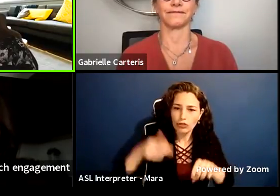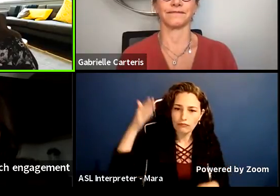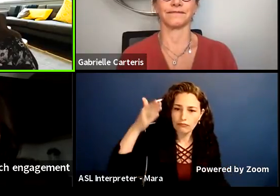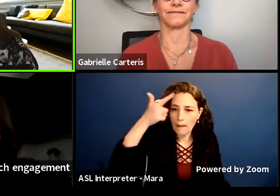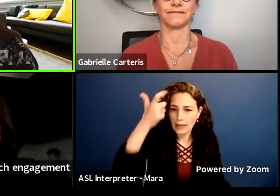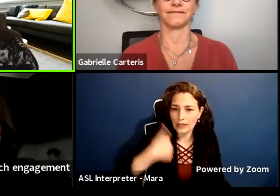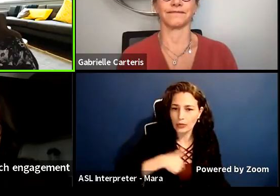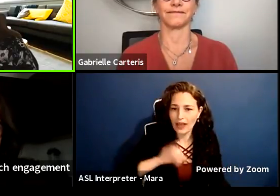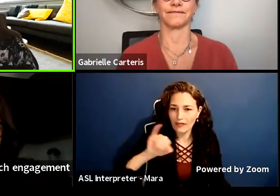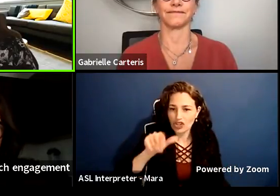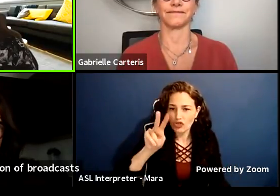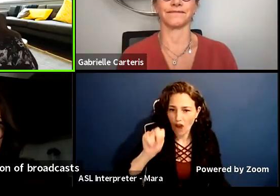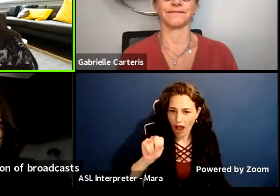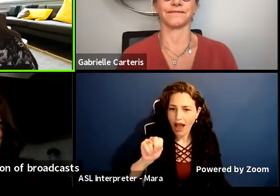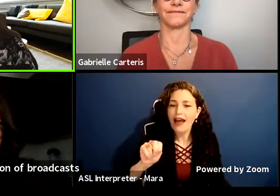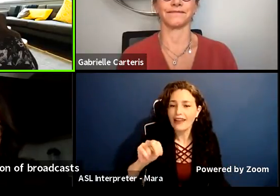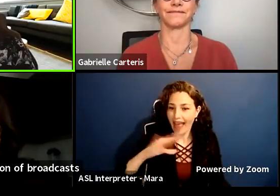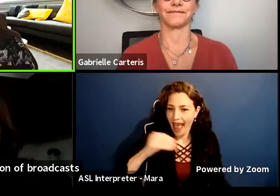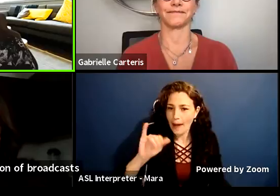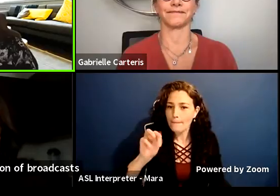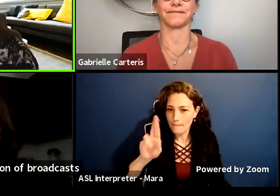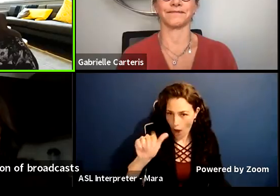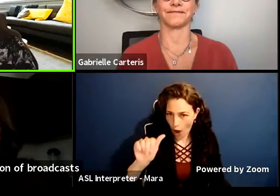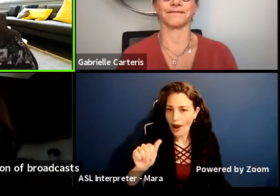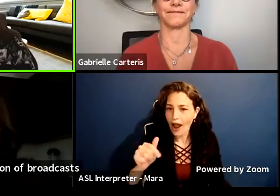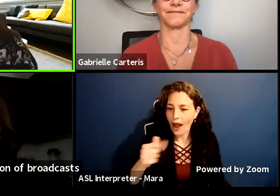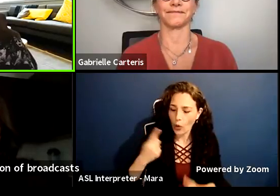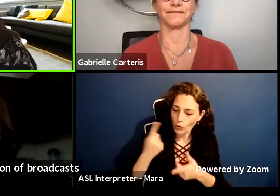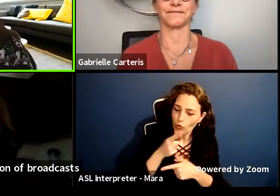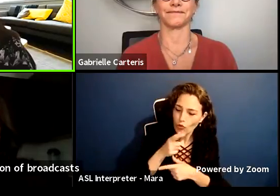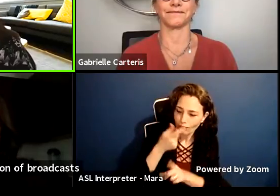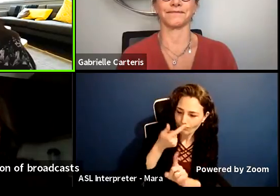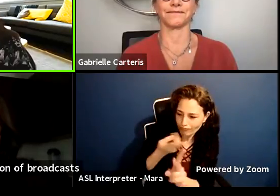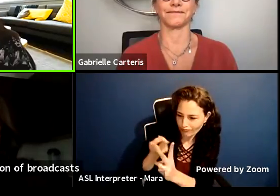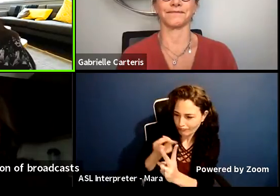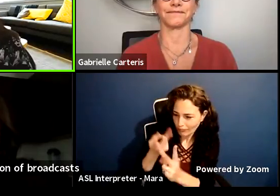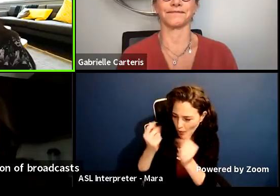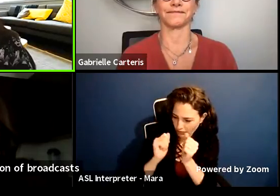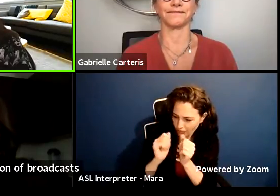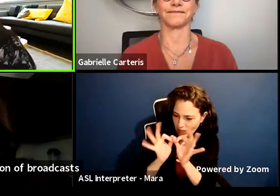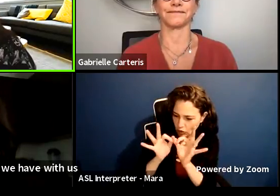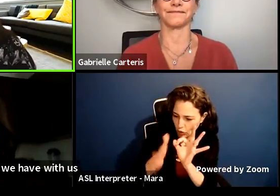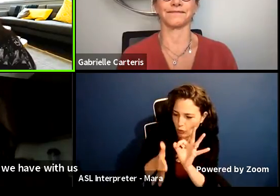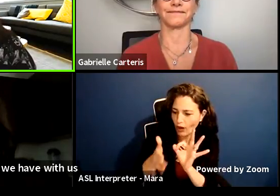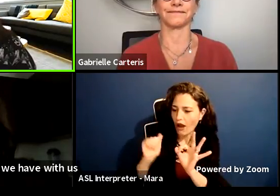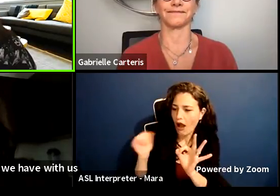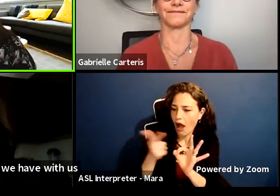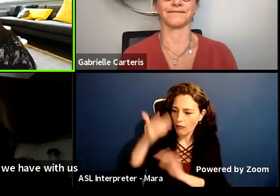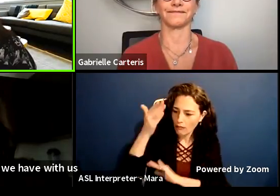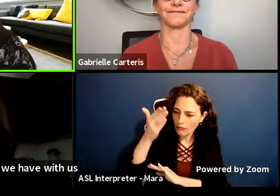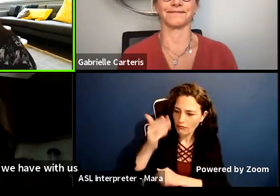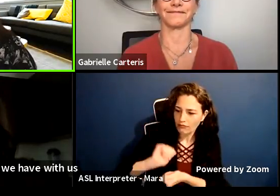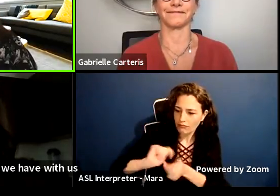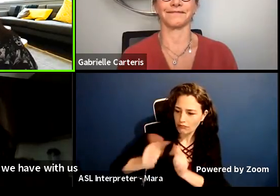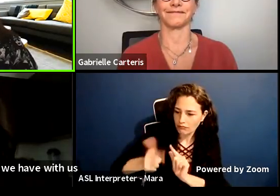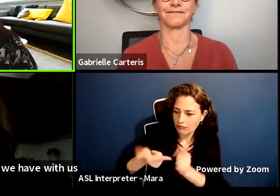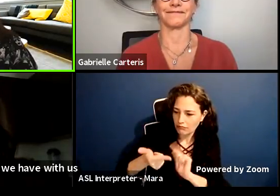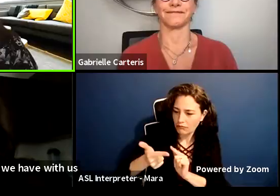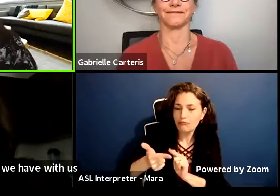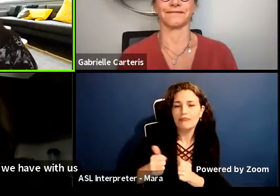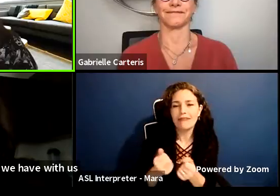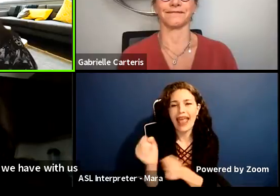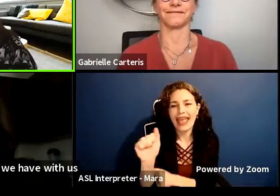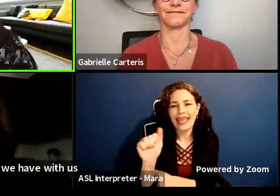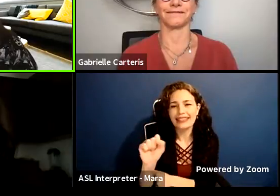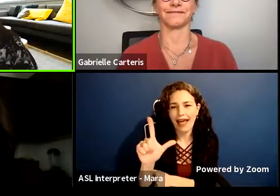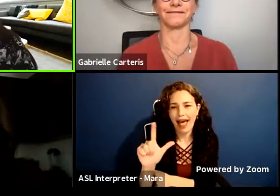us Jaron Gilchrist and Mara Bassani, who are here to translate today's programming into American Sign Language. Jaron and